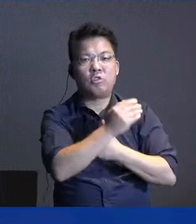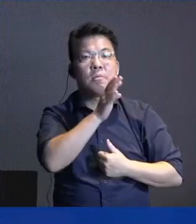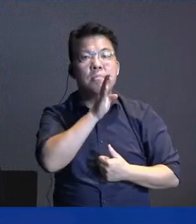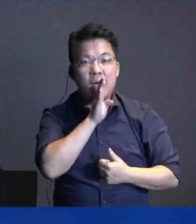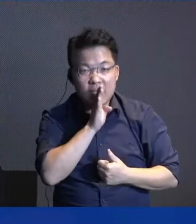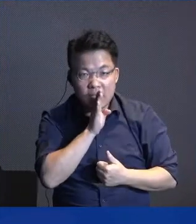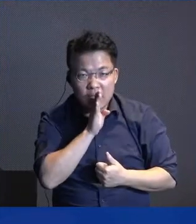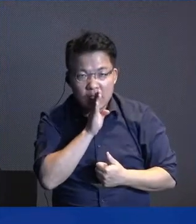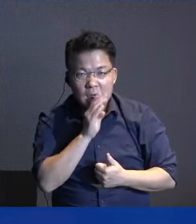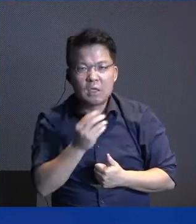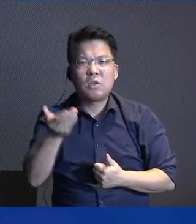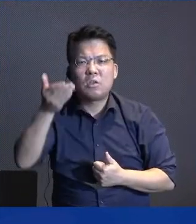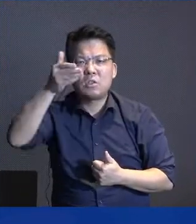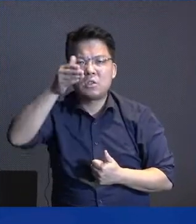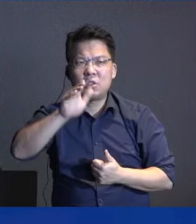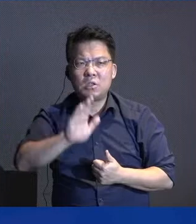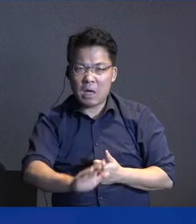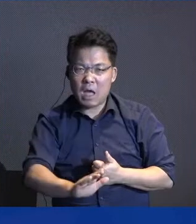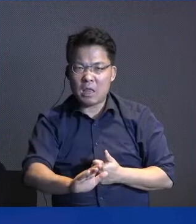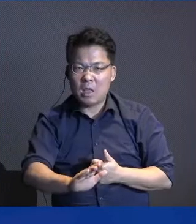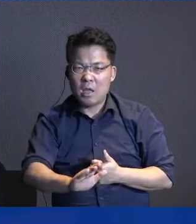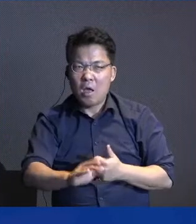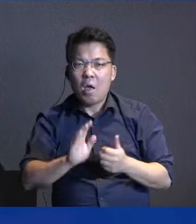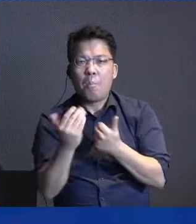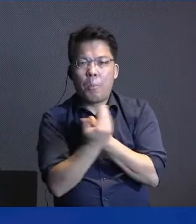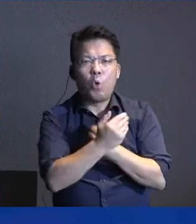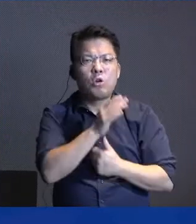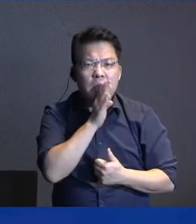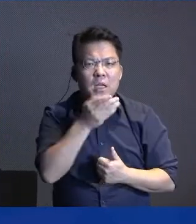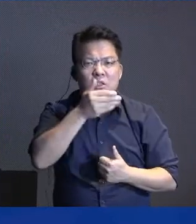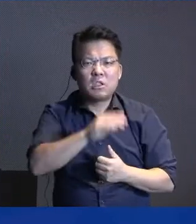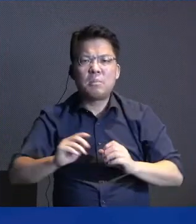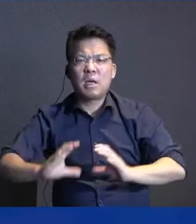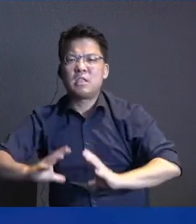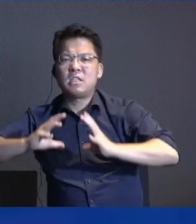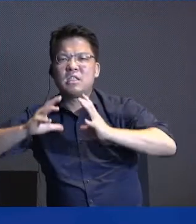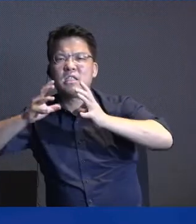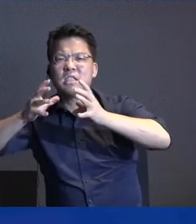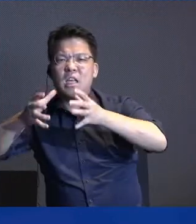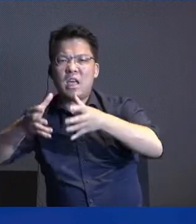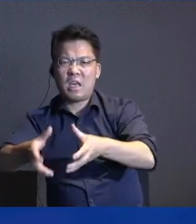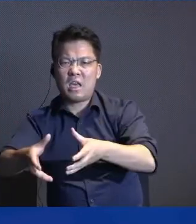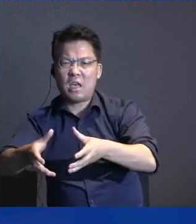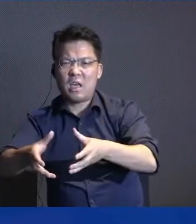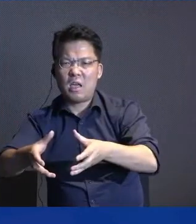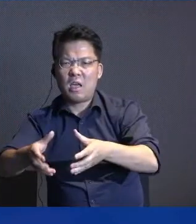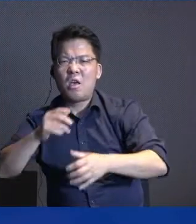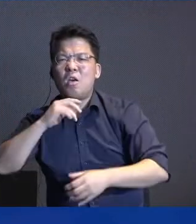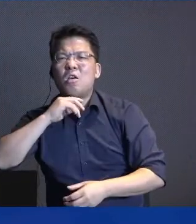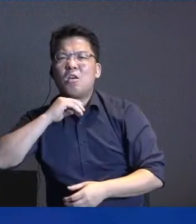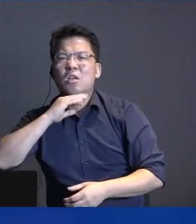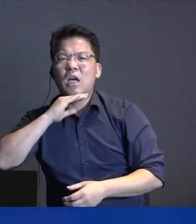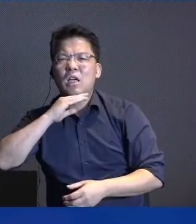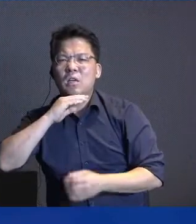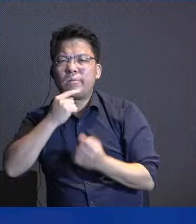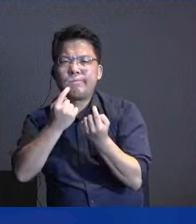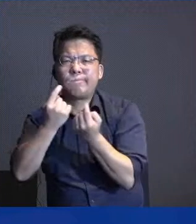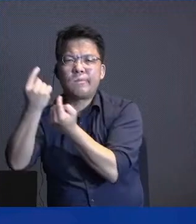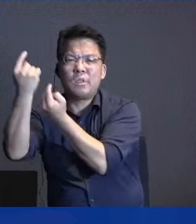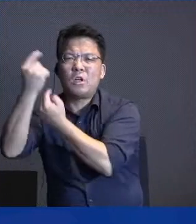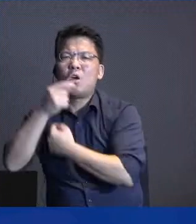all throughout. And when a person ages, when a person is probably not cognitively